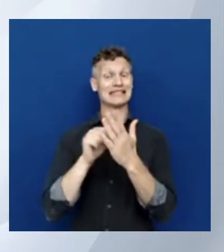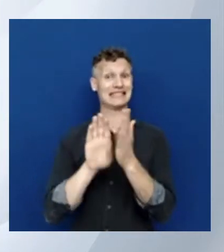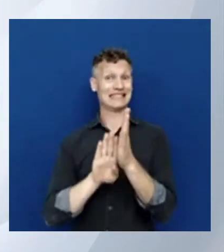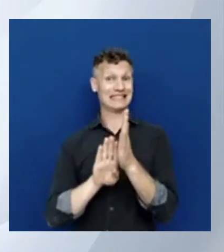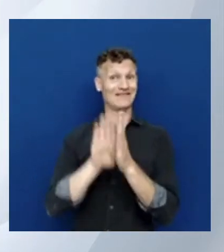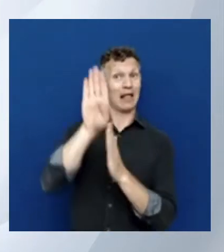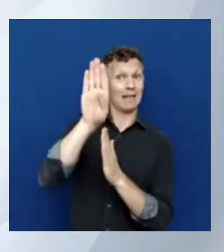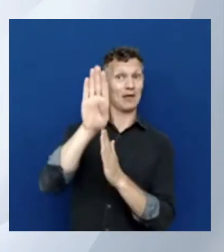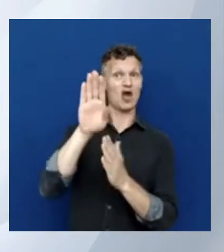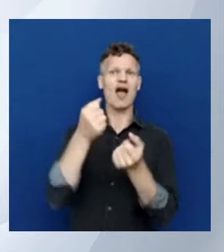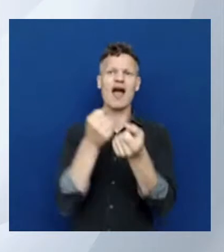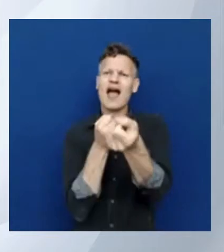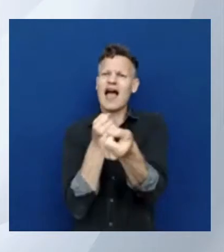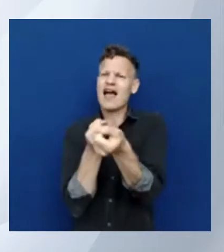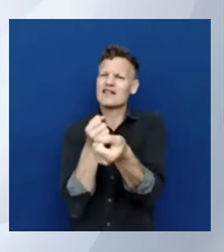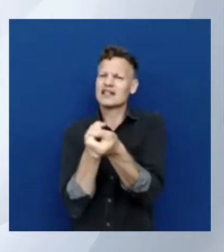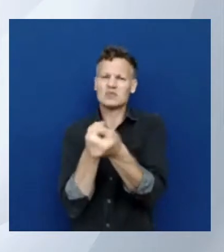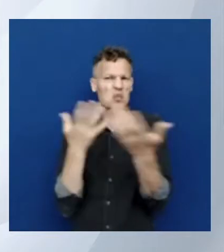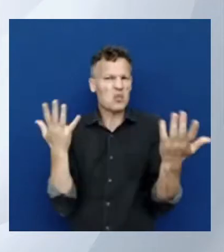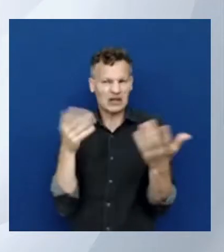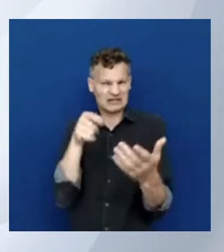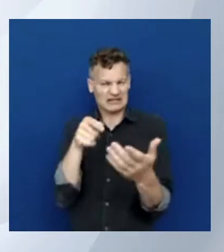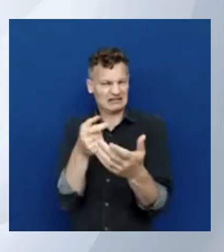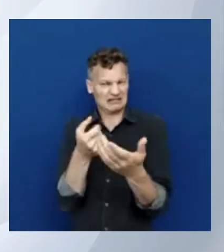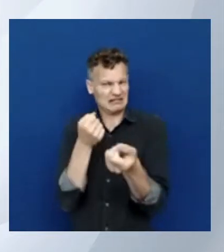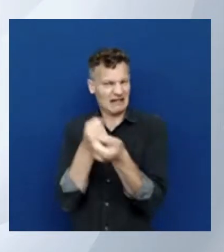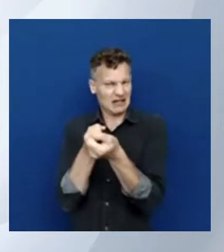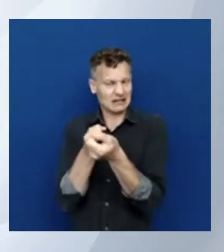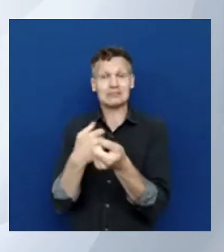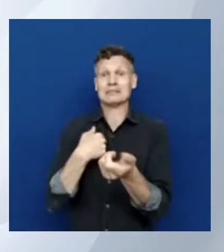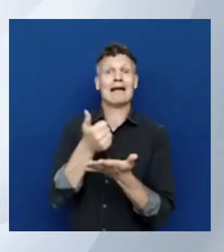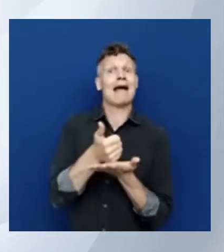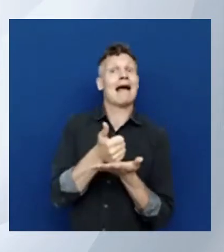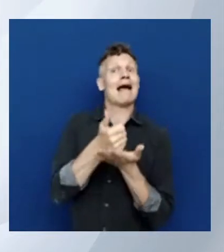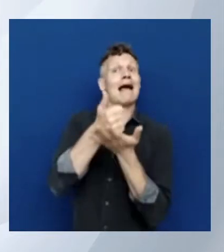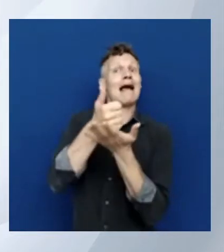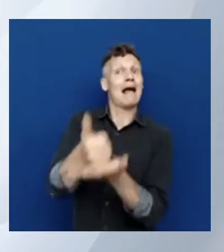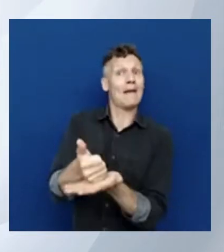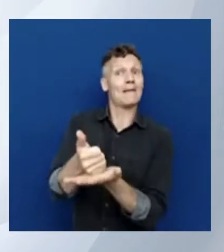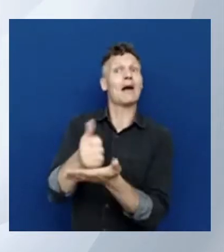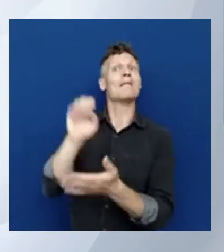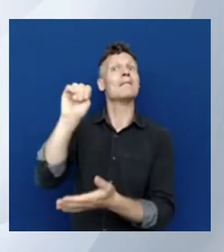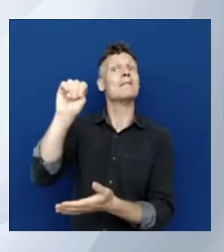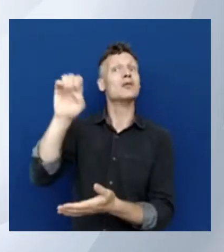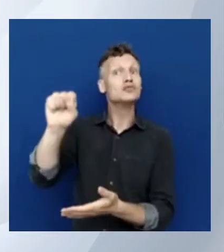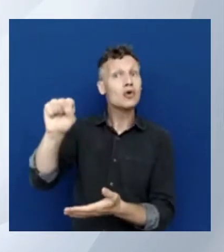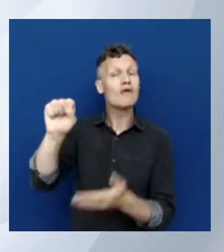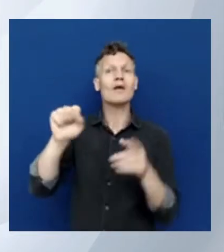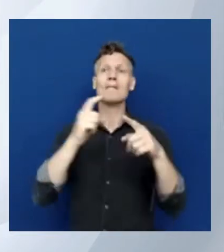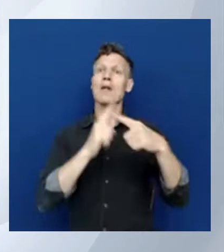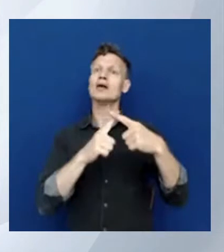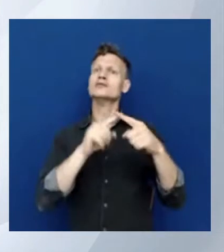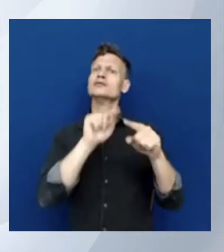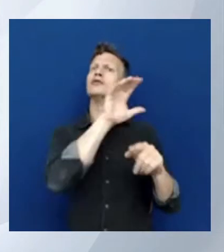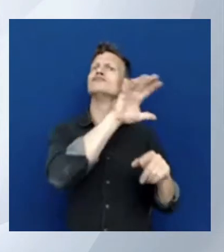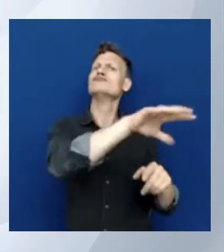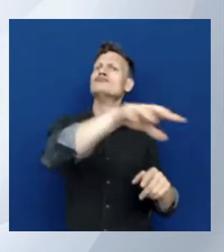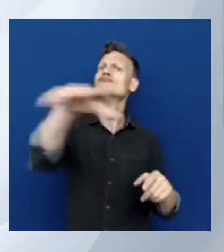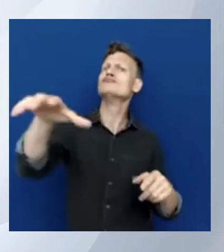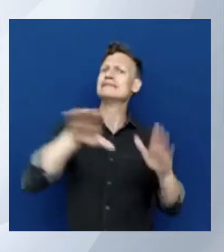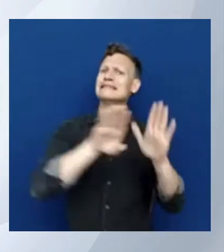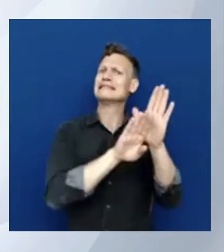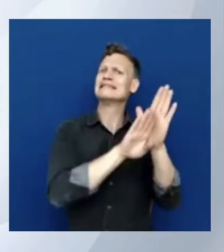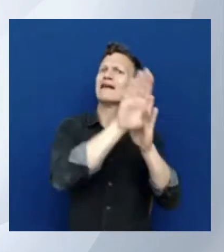that means is that I help Microsoft and also the developer communities empower organizations